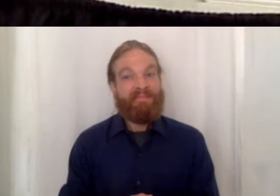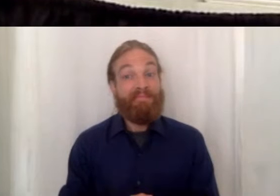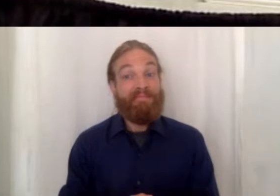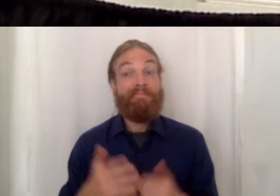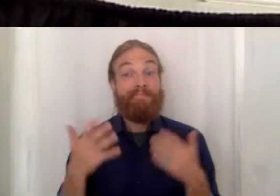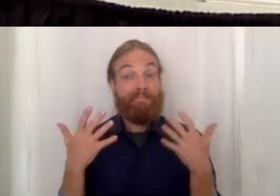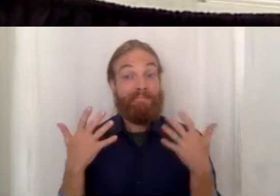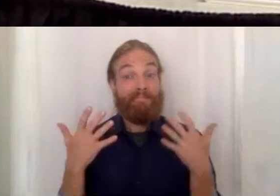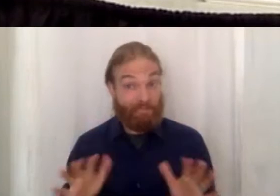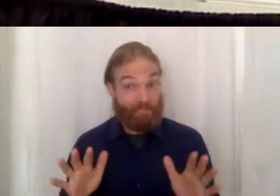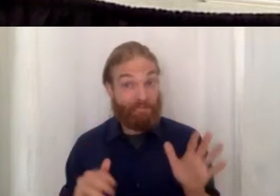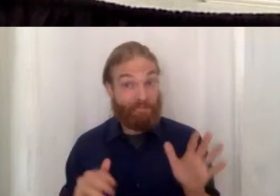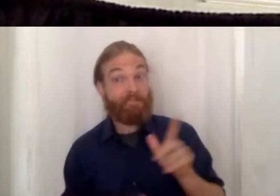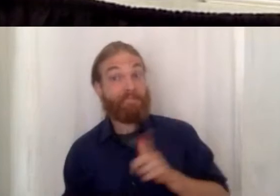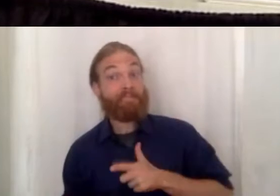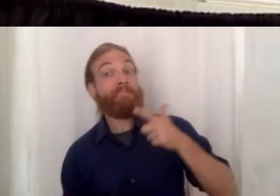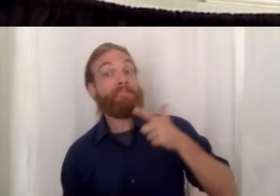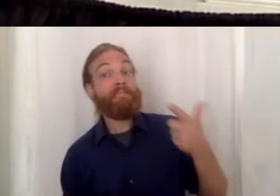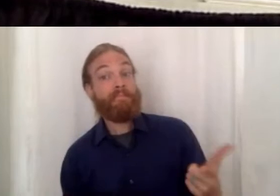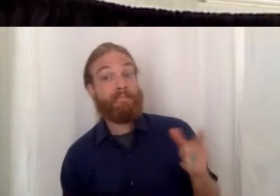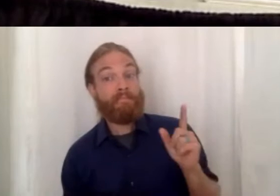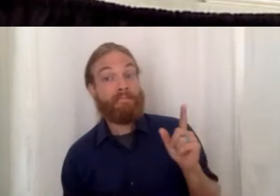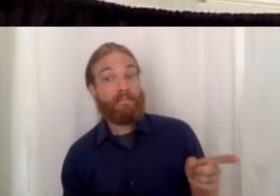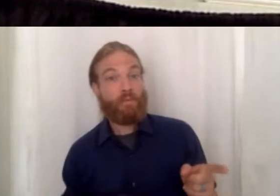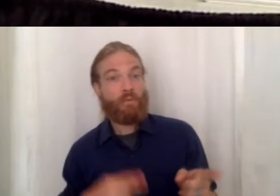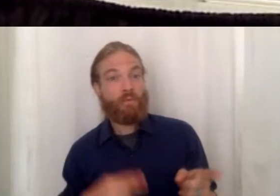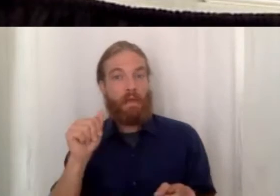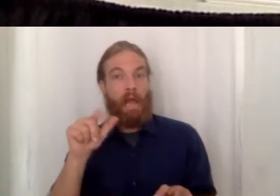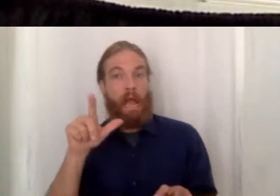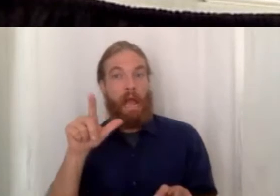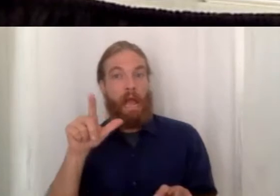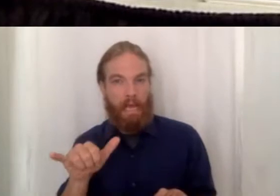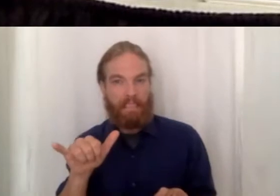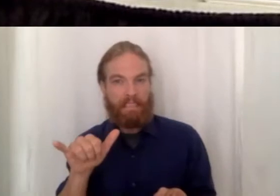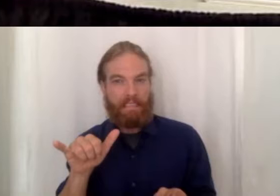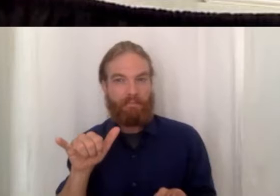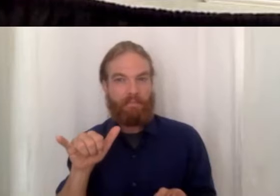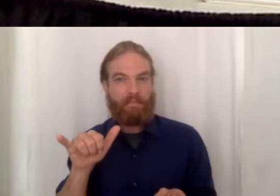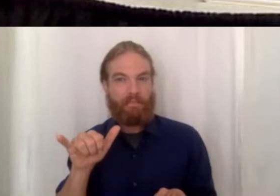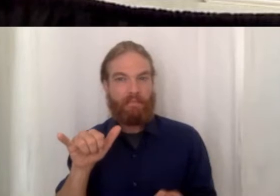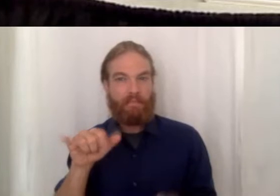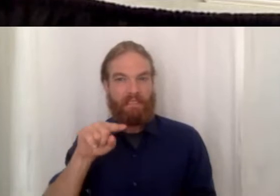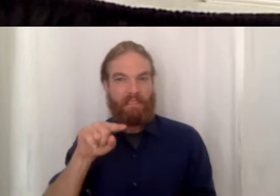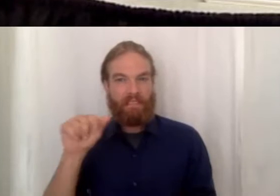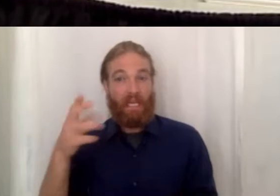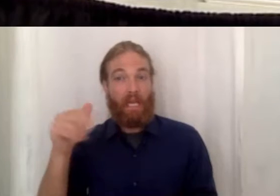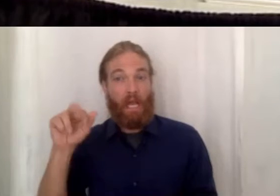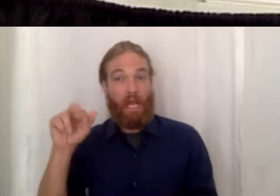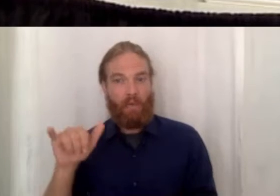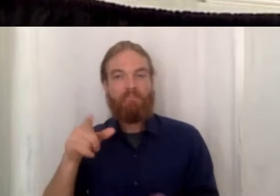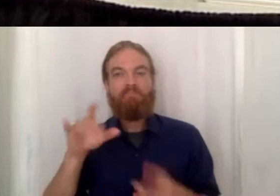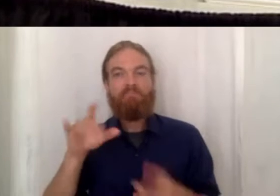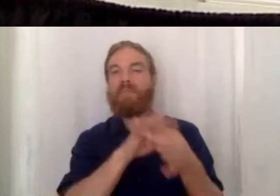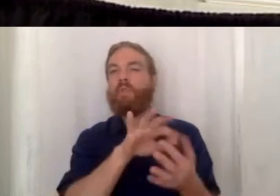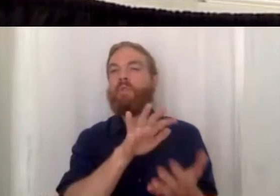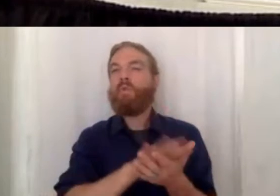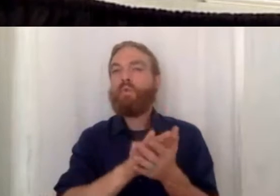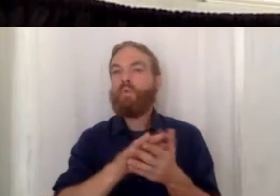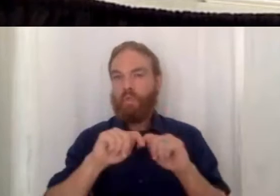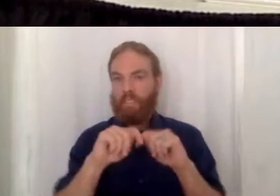is our community disease program manager, is part of the schools team. and wanted her to provide an update